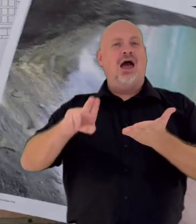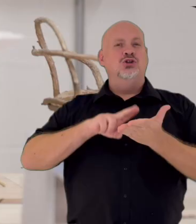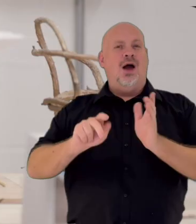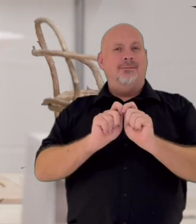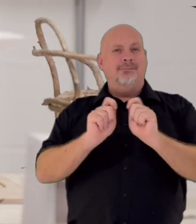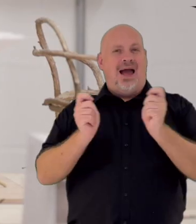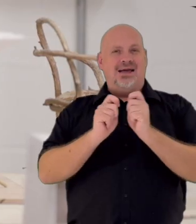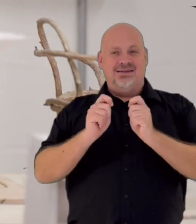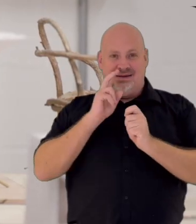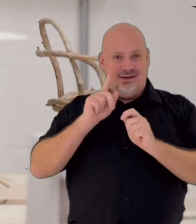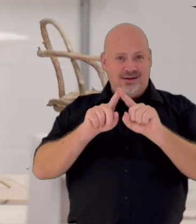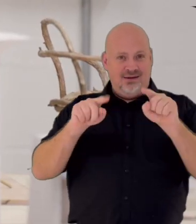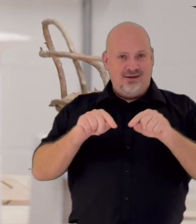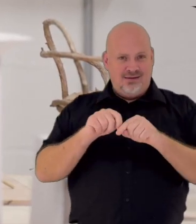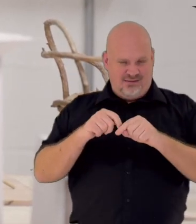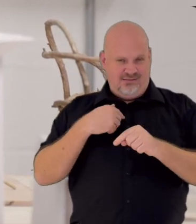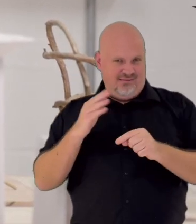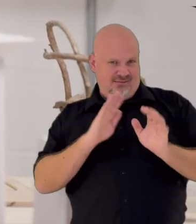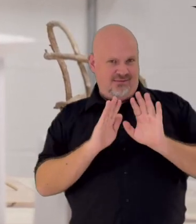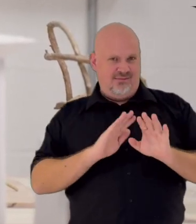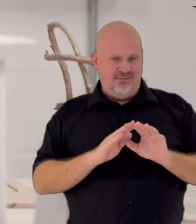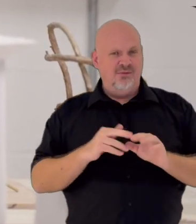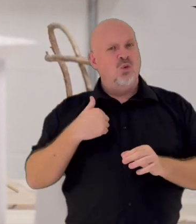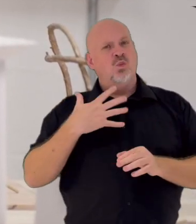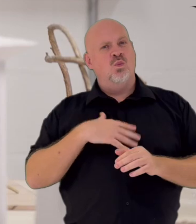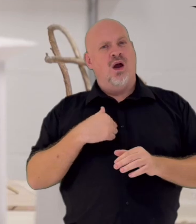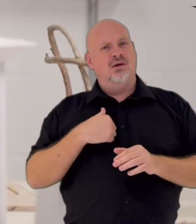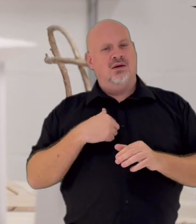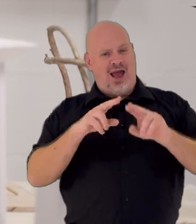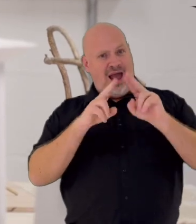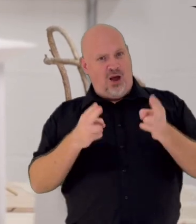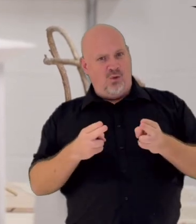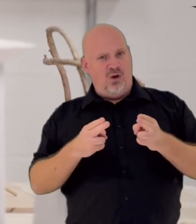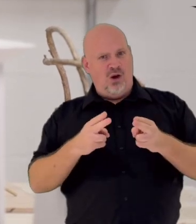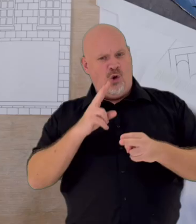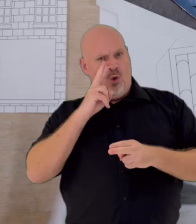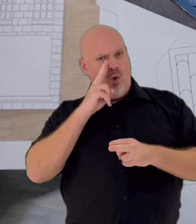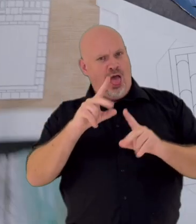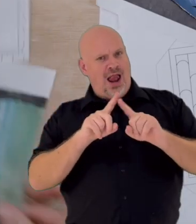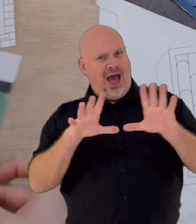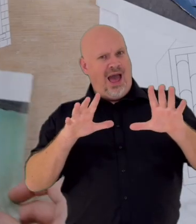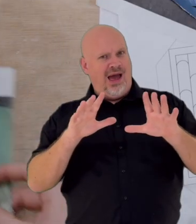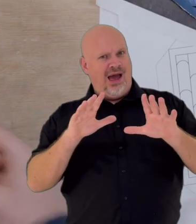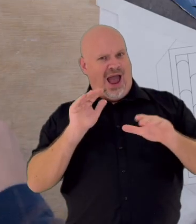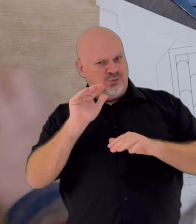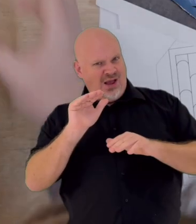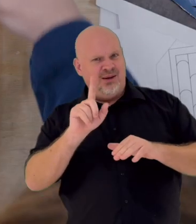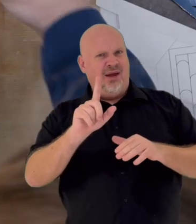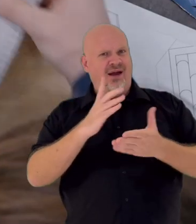So what I want to do is make a house that looks like the outside, but it's actually inside. So we'll put